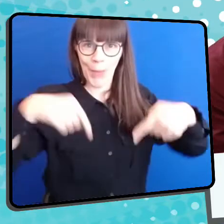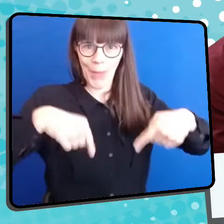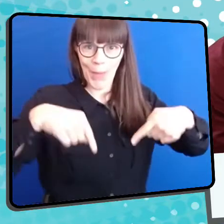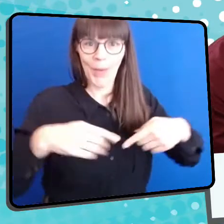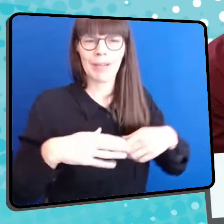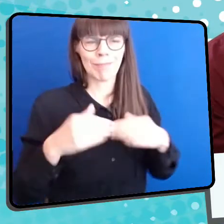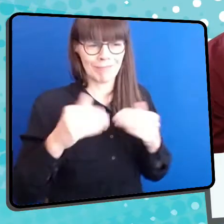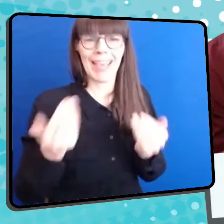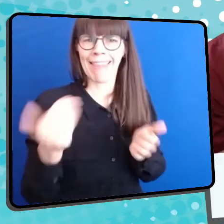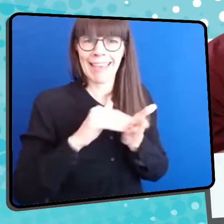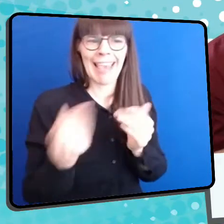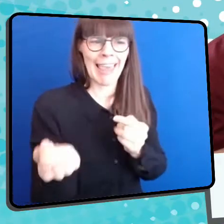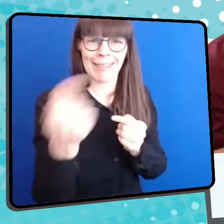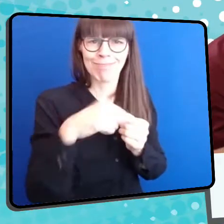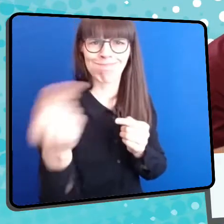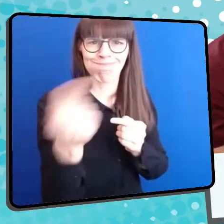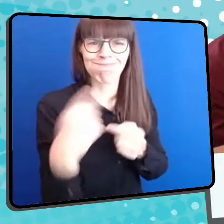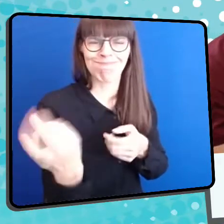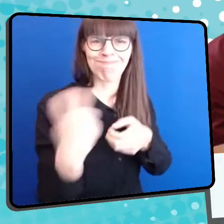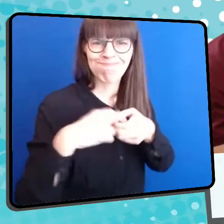again.